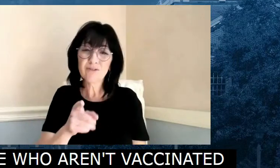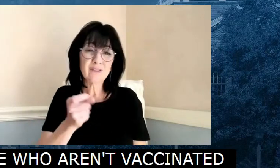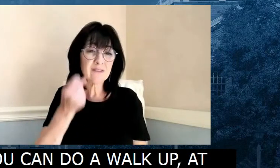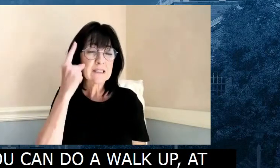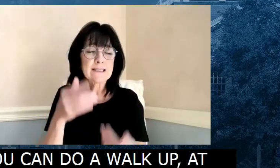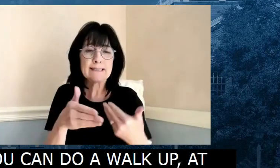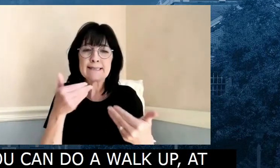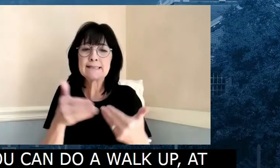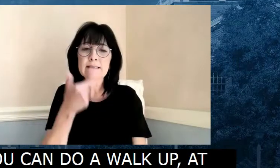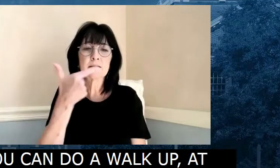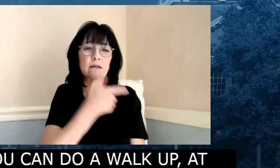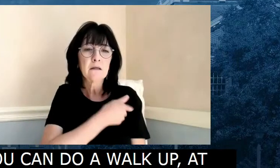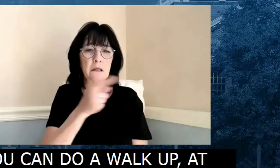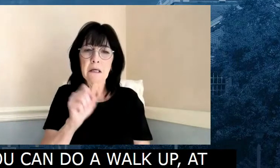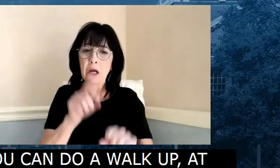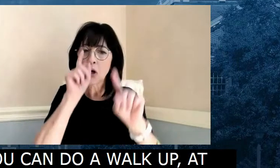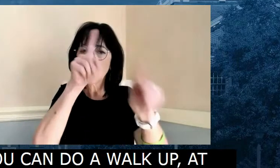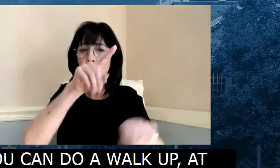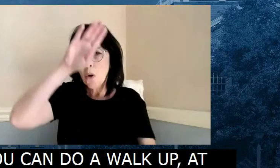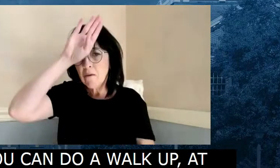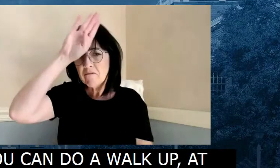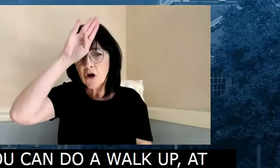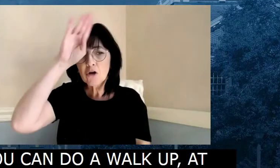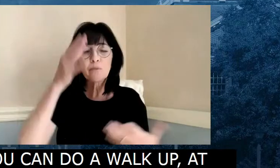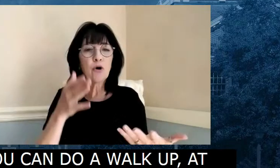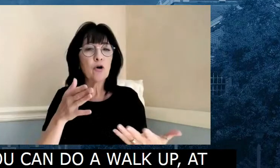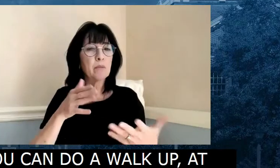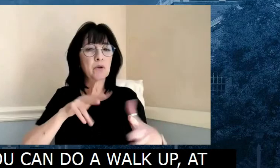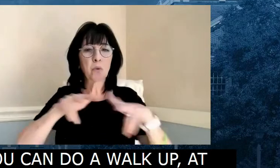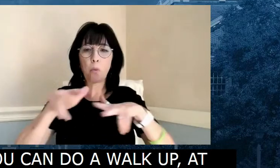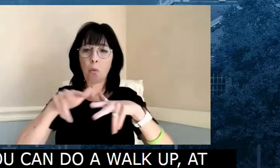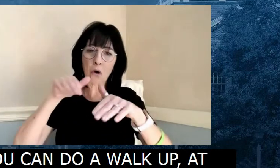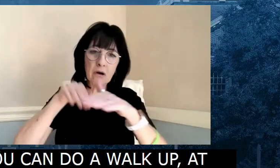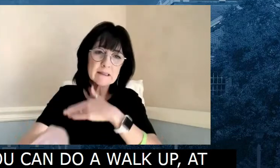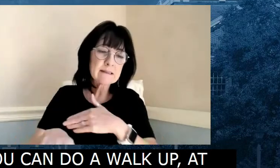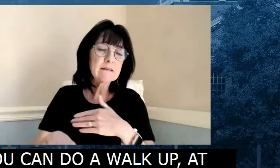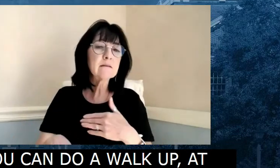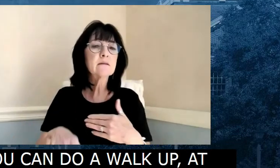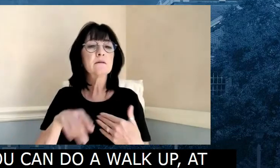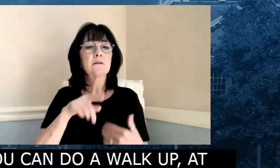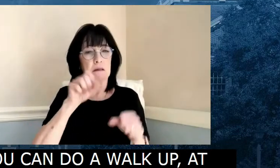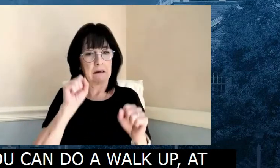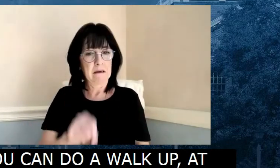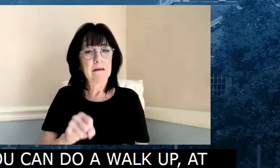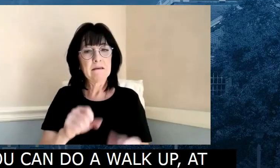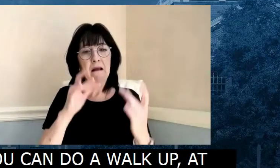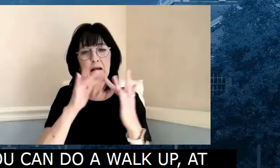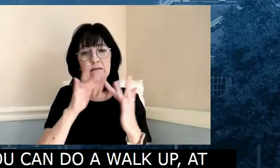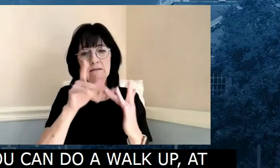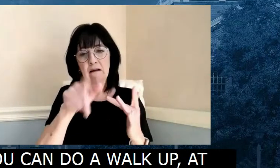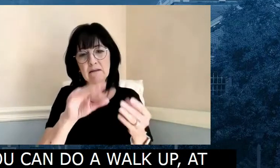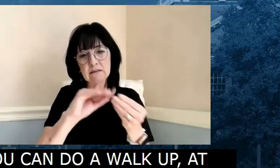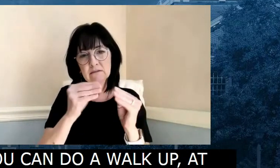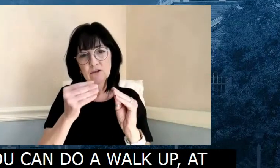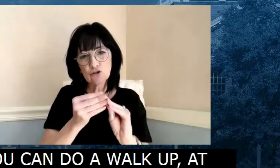get de.gov /get my vaccine or call that number on the screen.